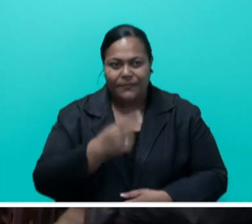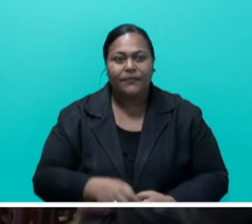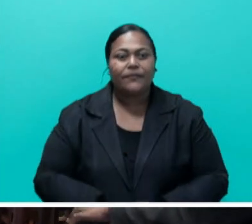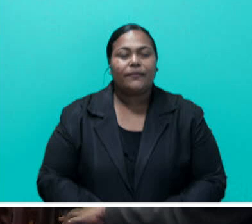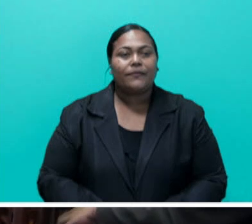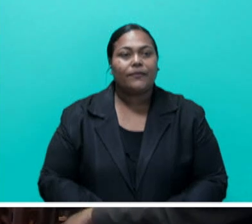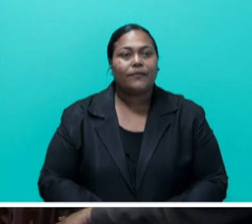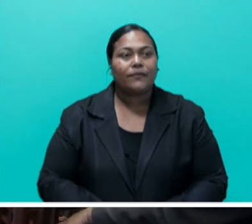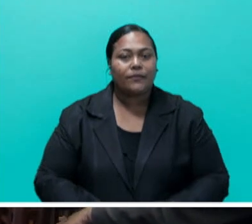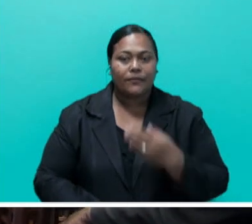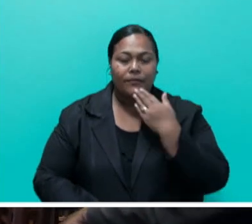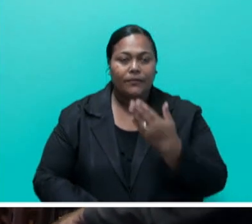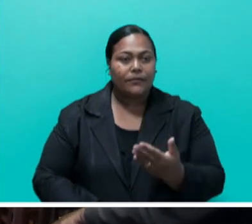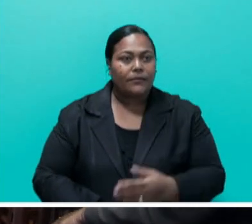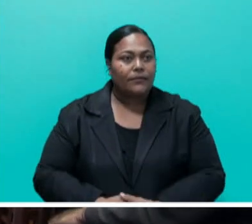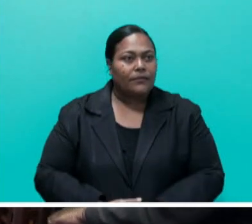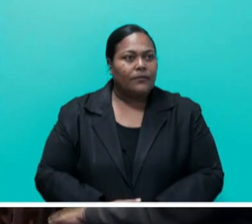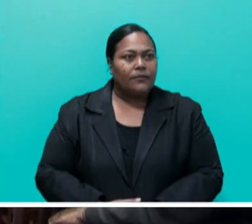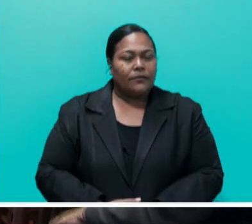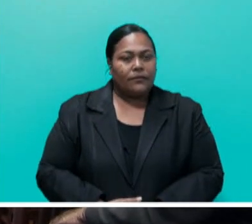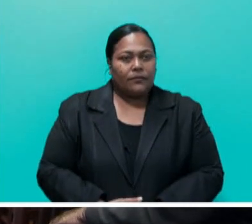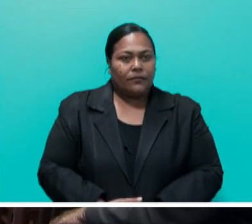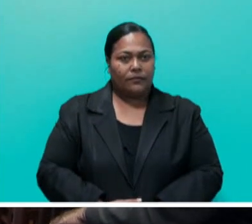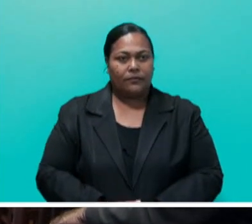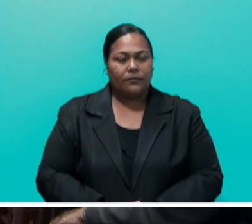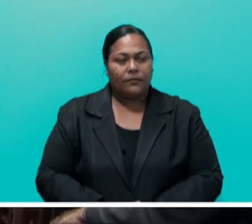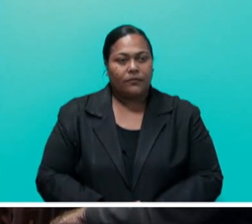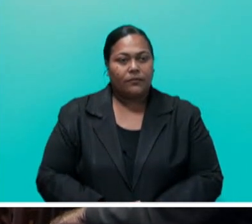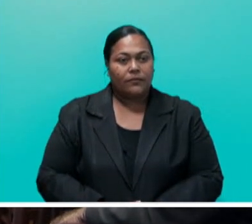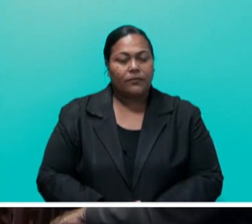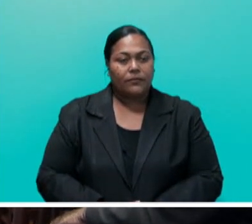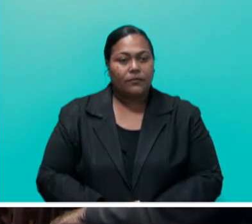Yes? Just a follow-up question. Thank you, Honorable Nath.